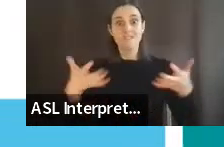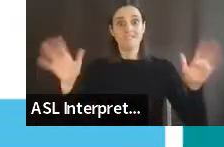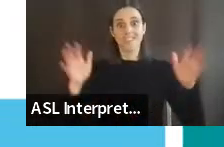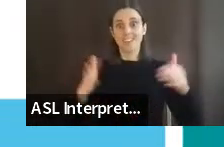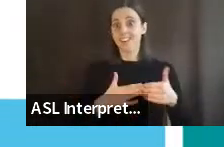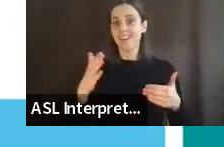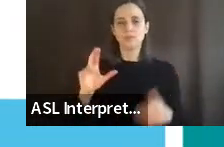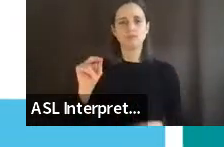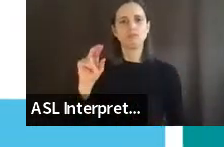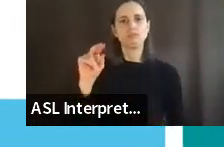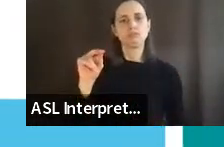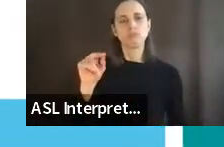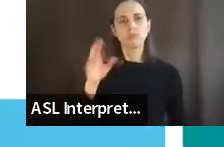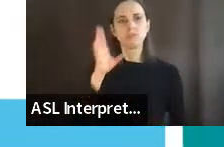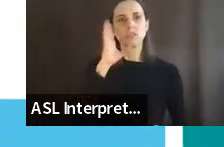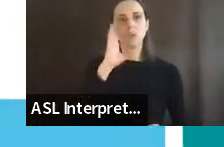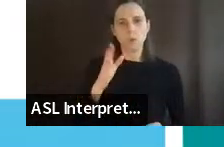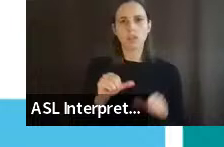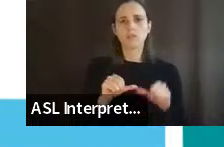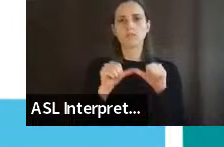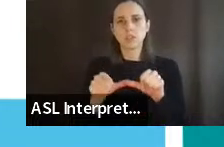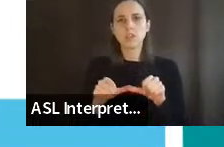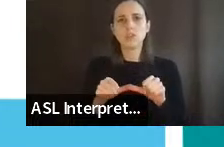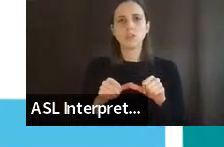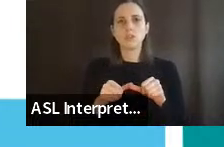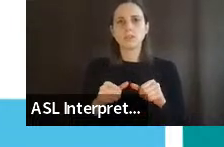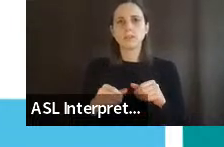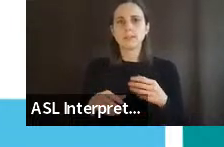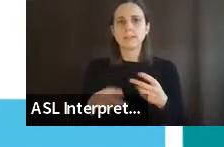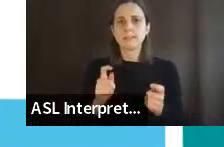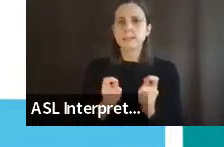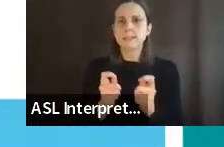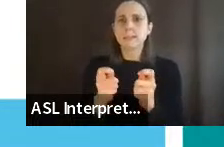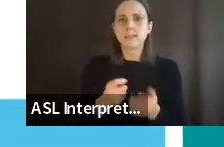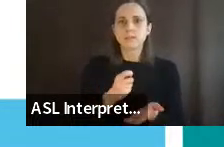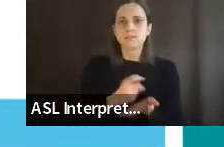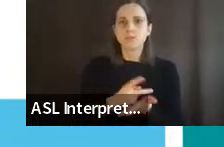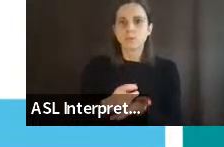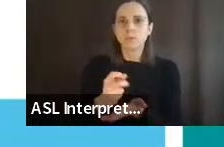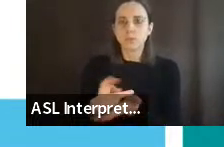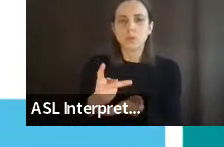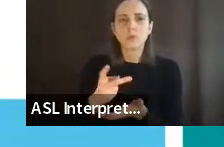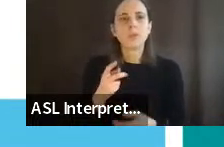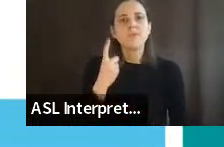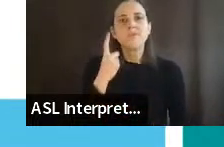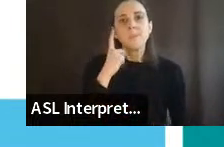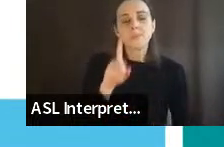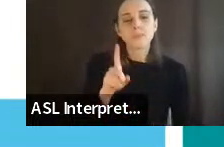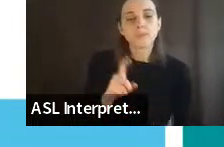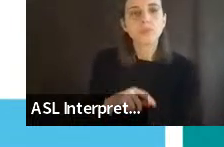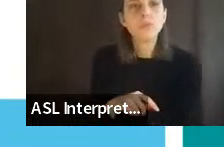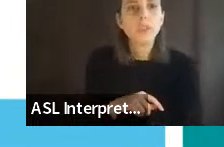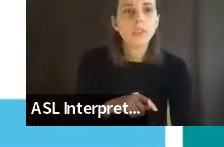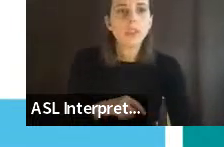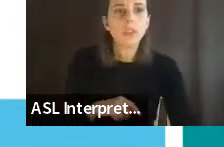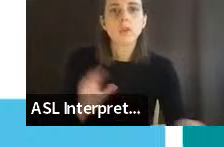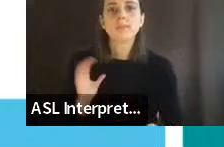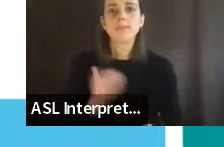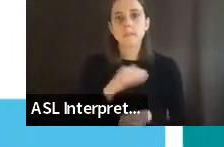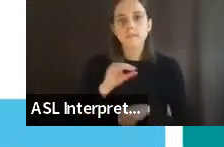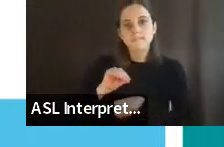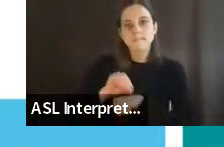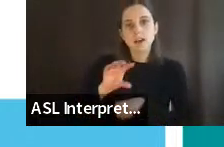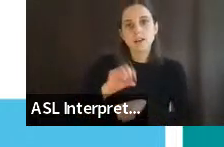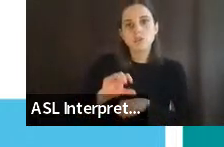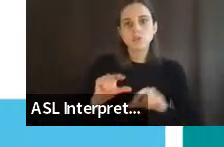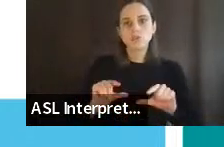for the community advisory group, the equity advisory group, the executive steering group to weigh